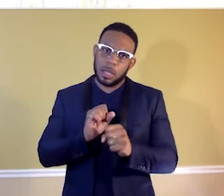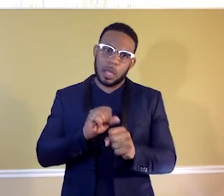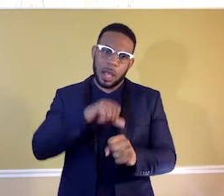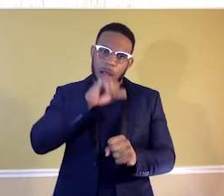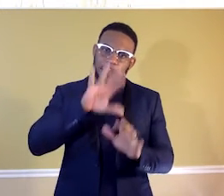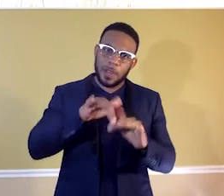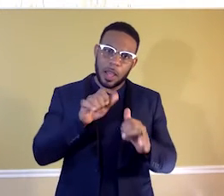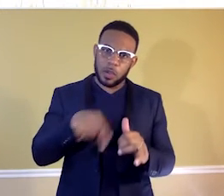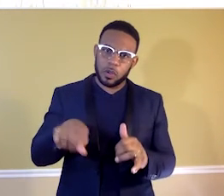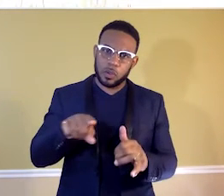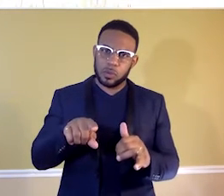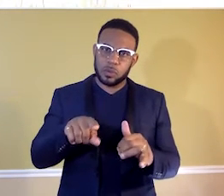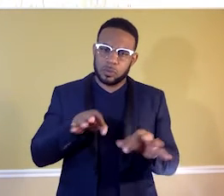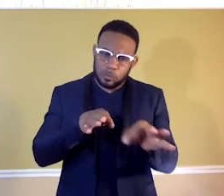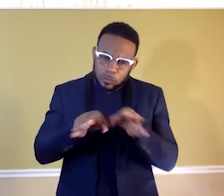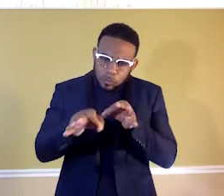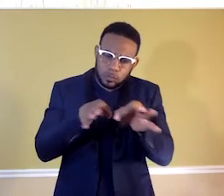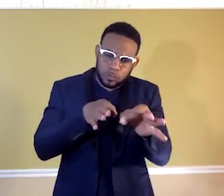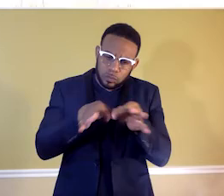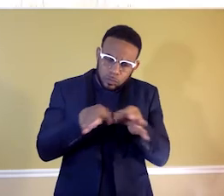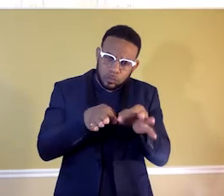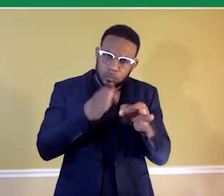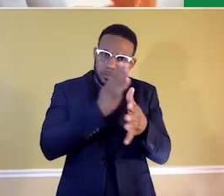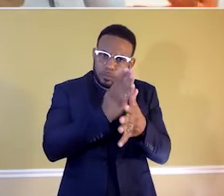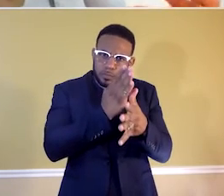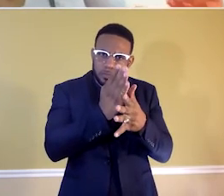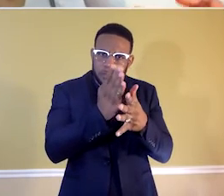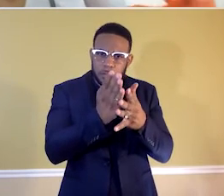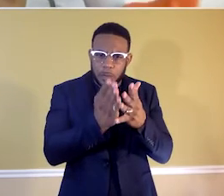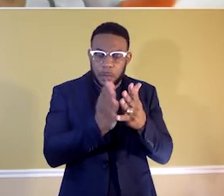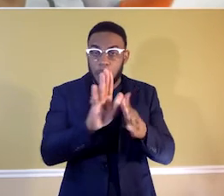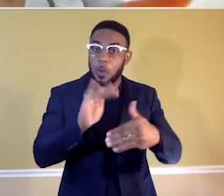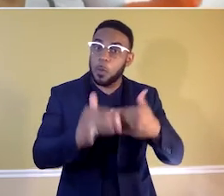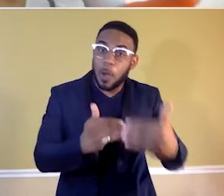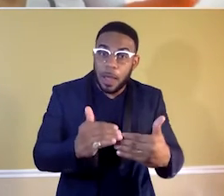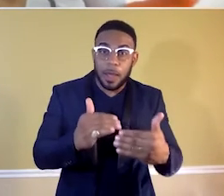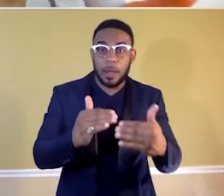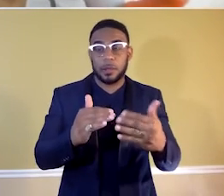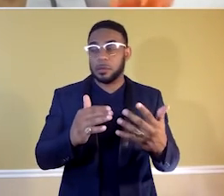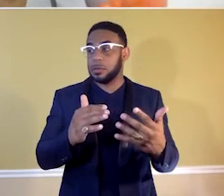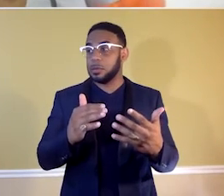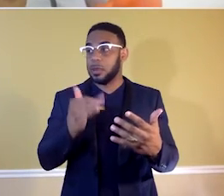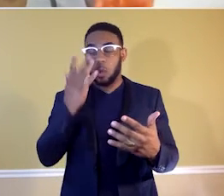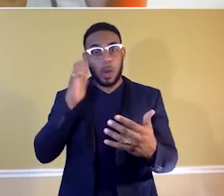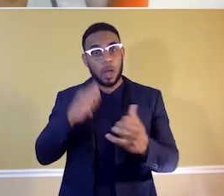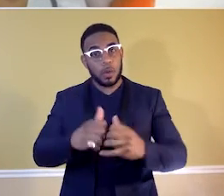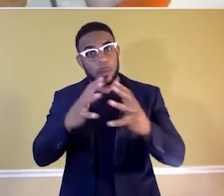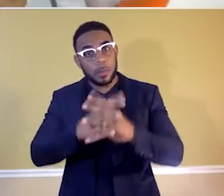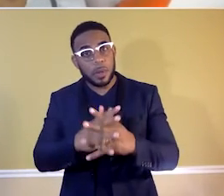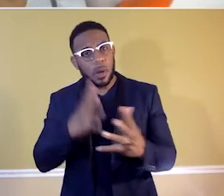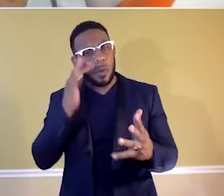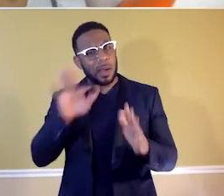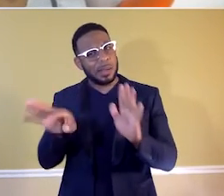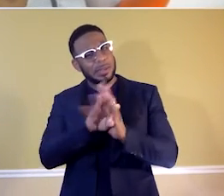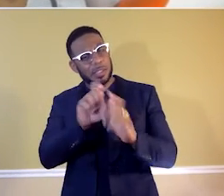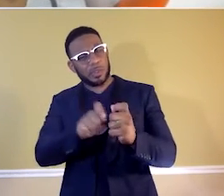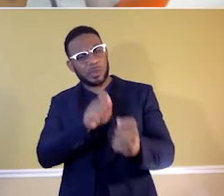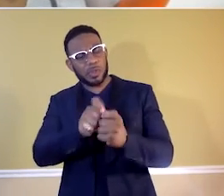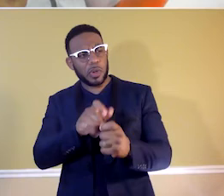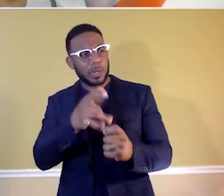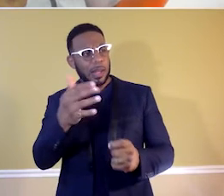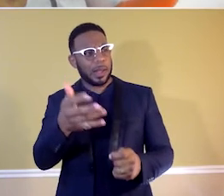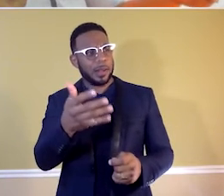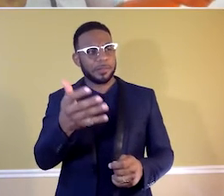how you kind of walked us through your process. Like, why did you select certain